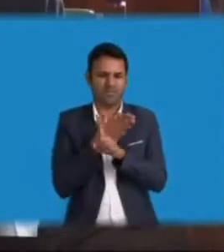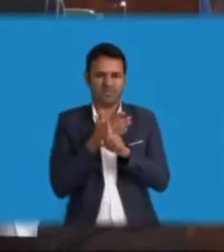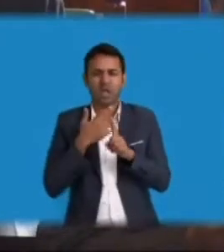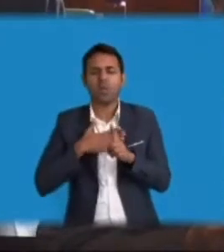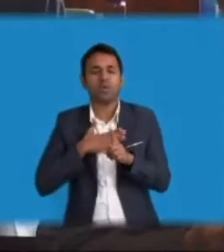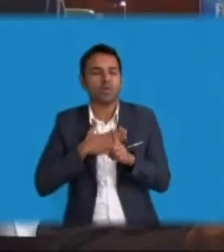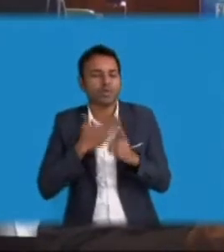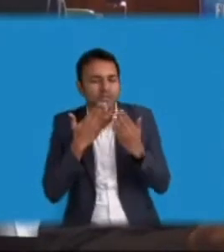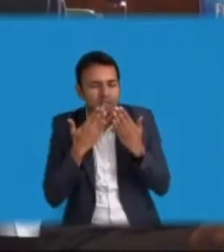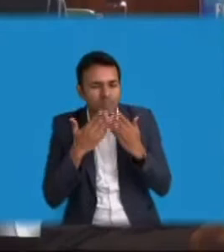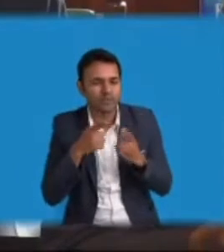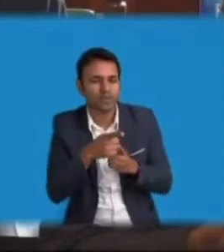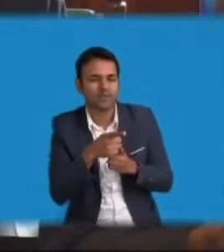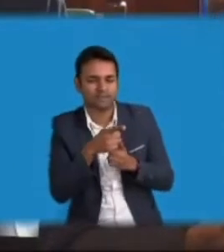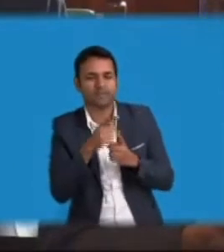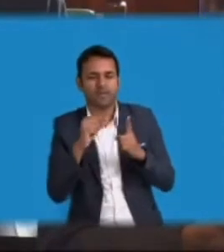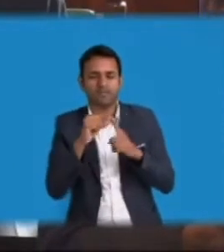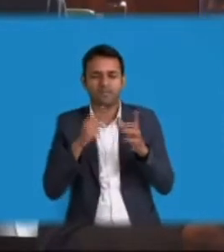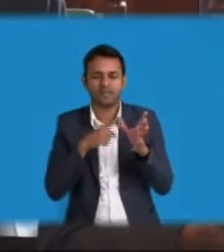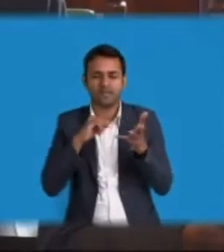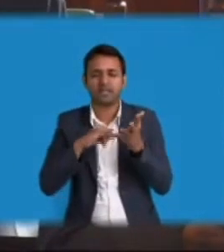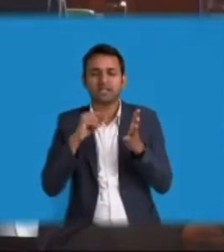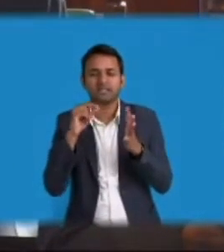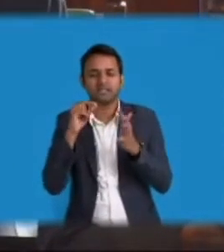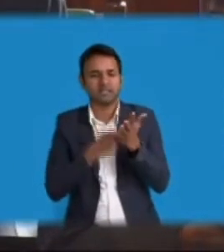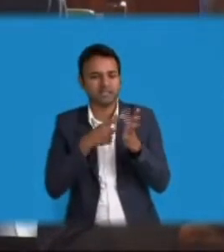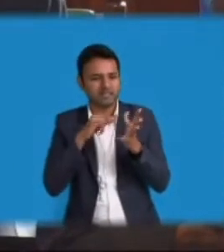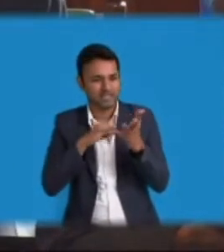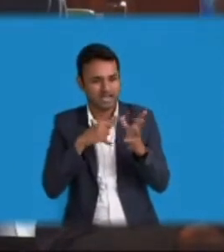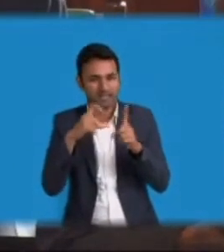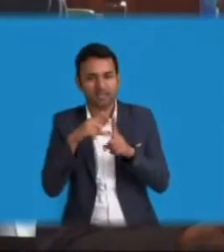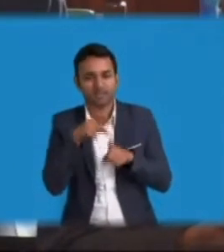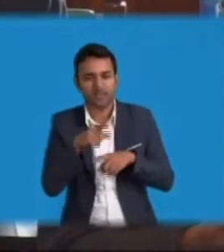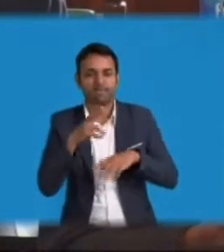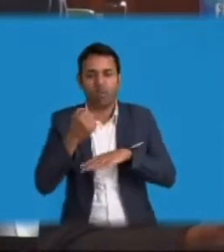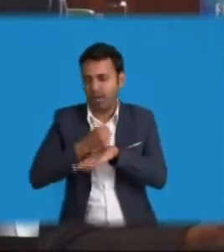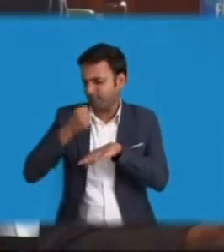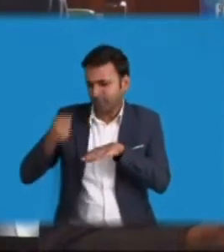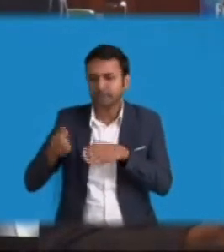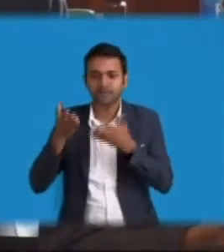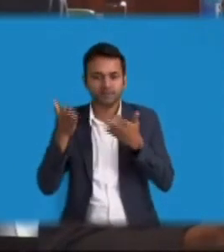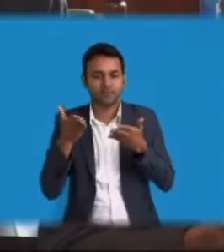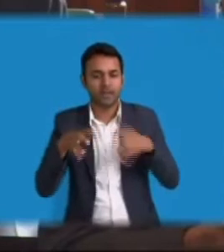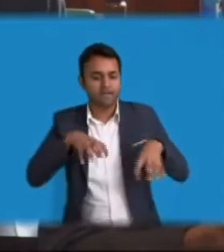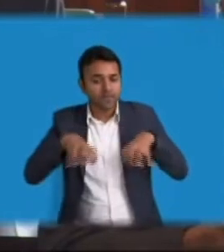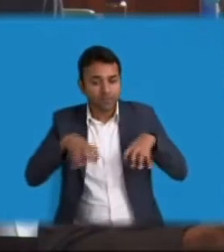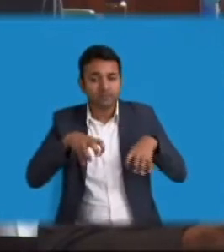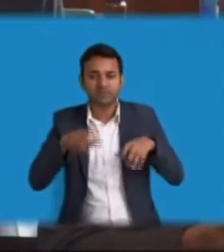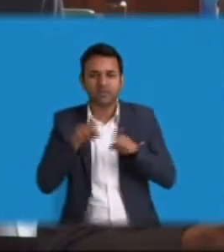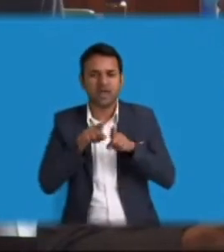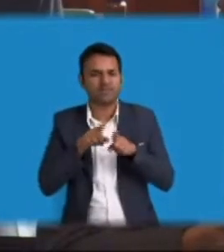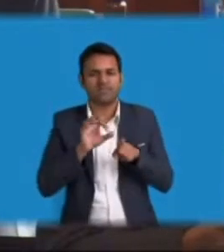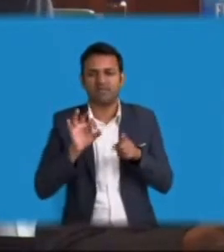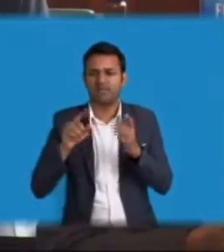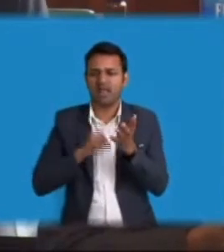the acknowledgement that he has just made on the government performance, unlike what Honourable Loera said.